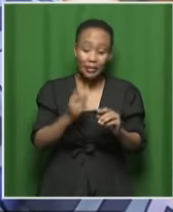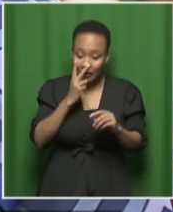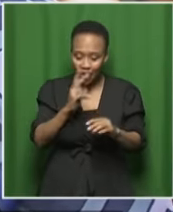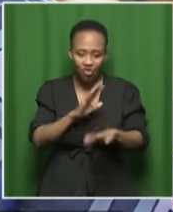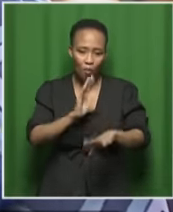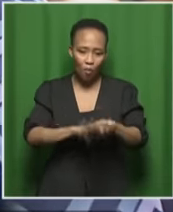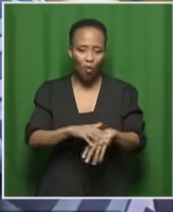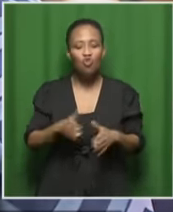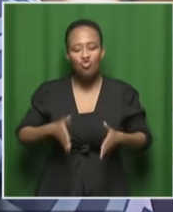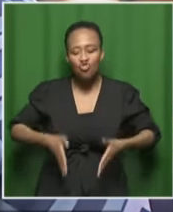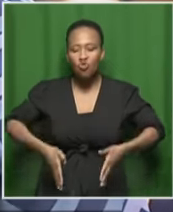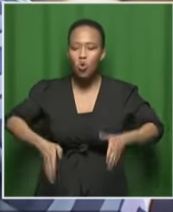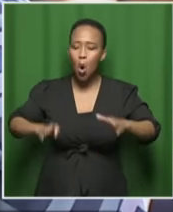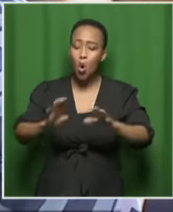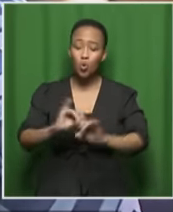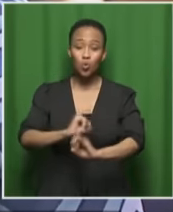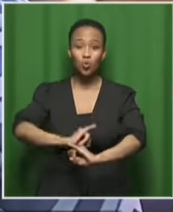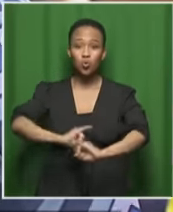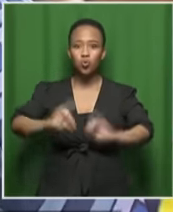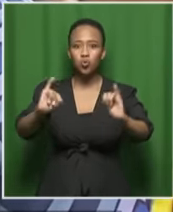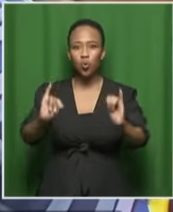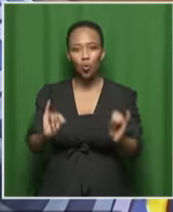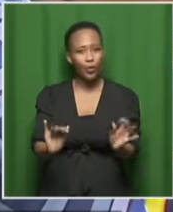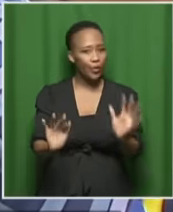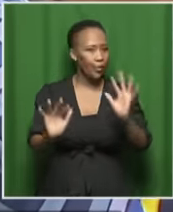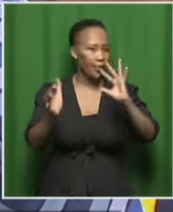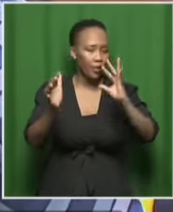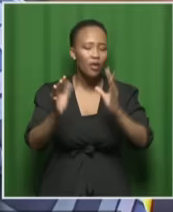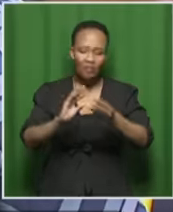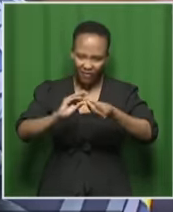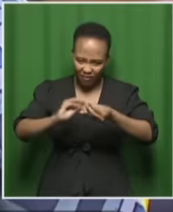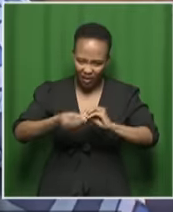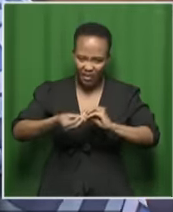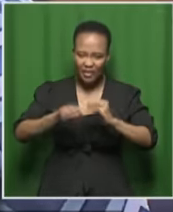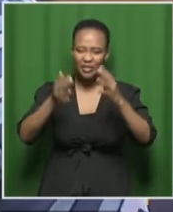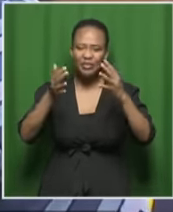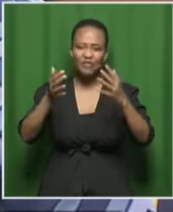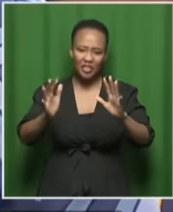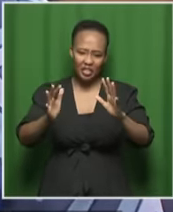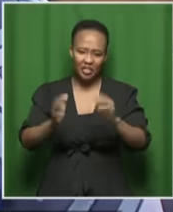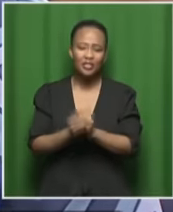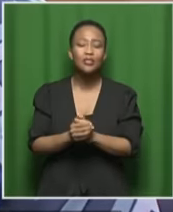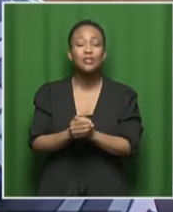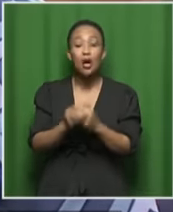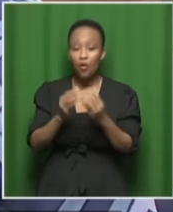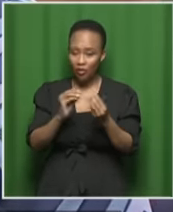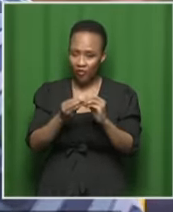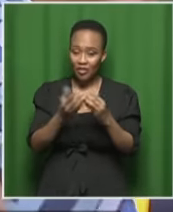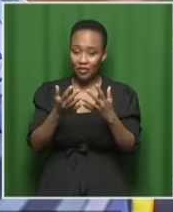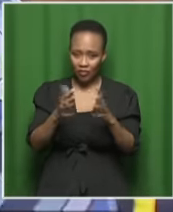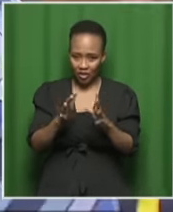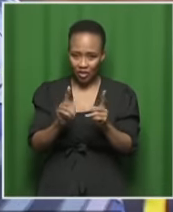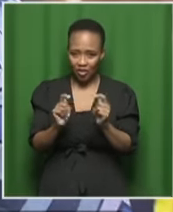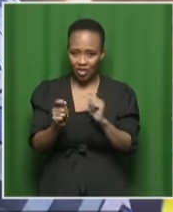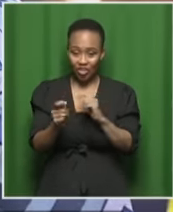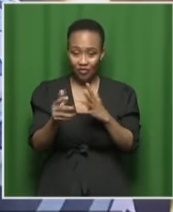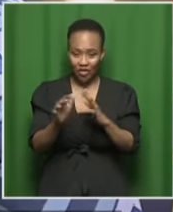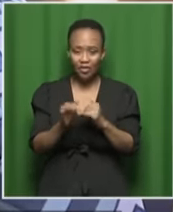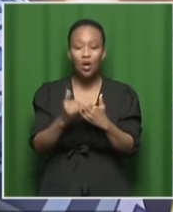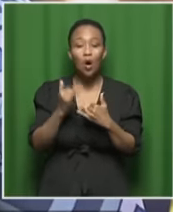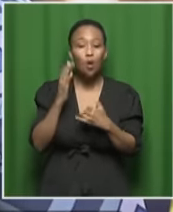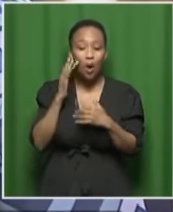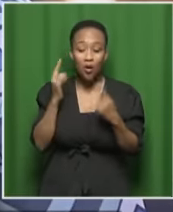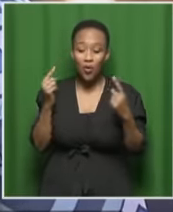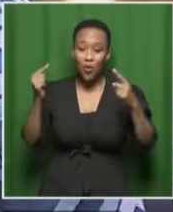that were bad. We picked up 40 worst roads that were bad in this community. We've converted those roads to be better roads. When you came here, you'll